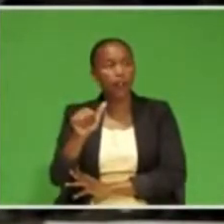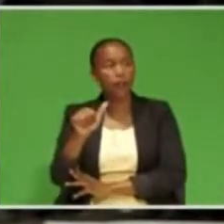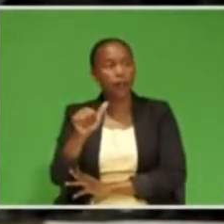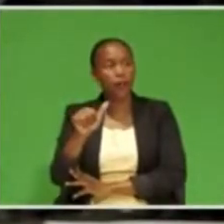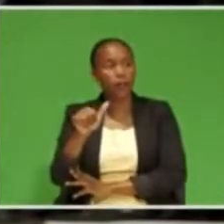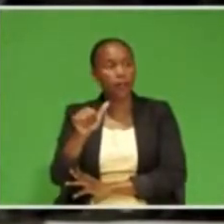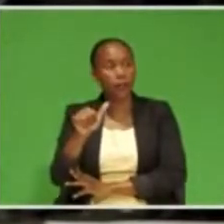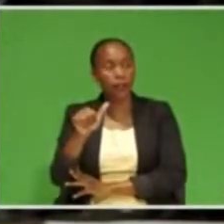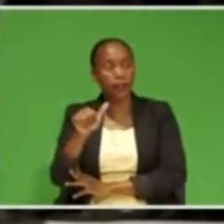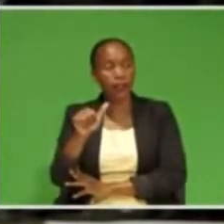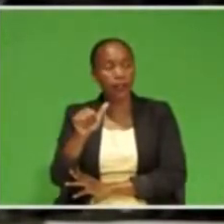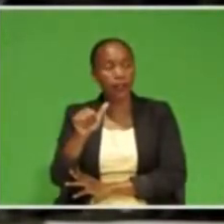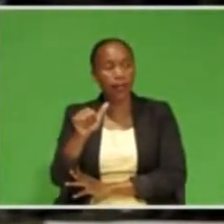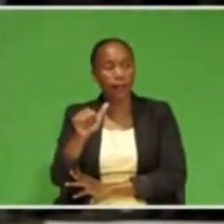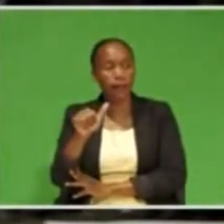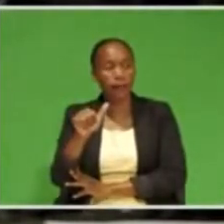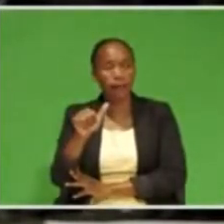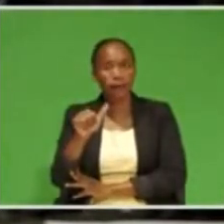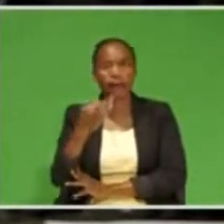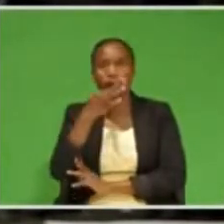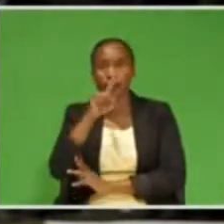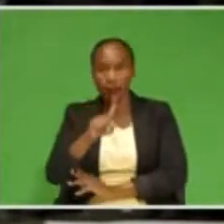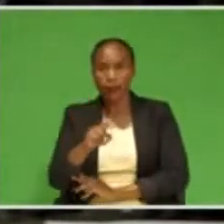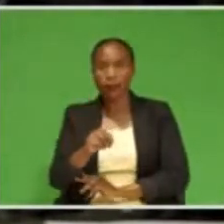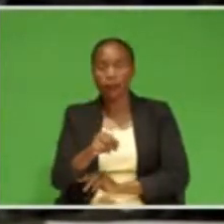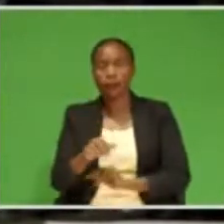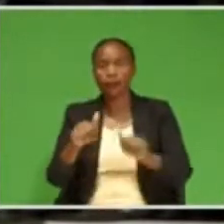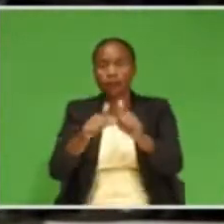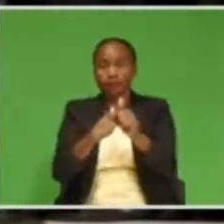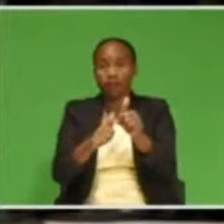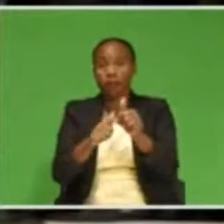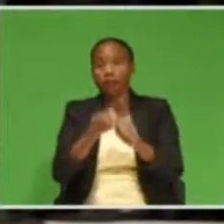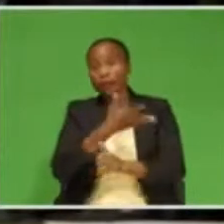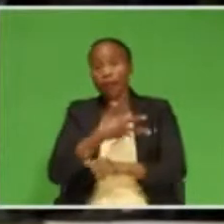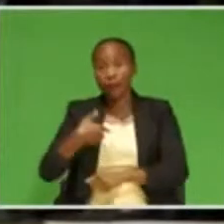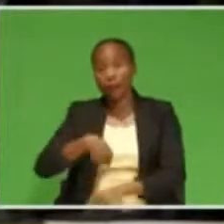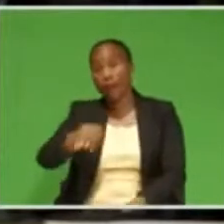Ms. Nosiviwe Mapisa Nqakula,